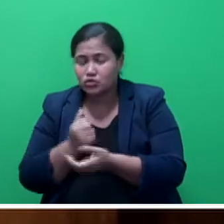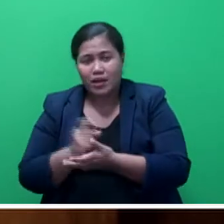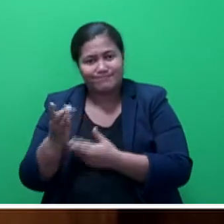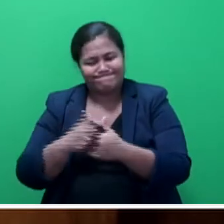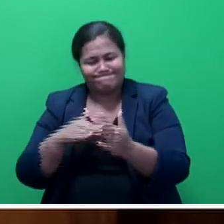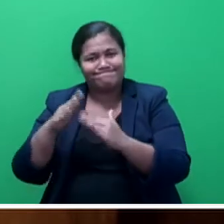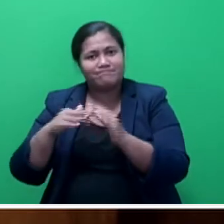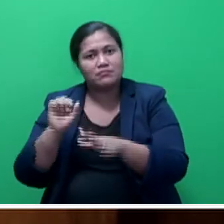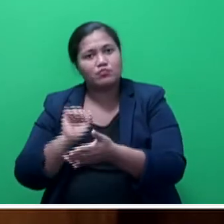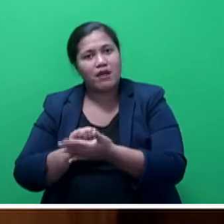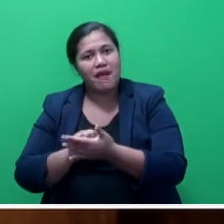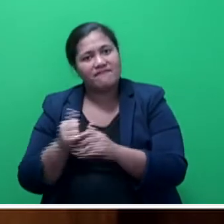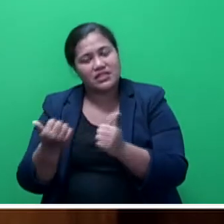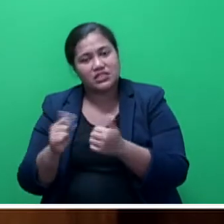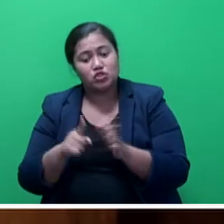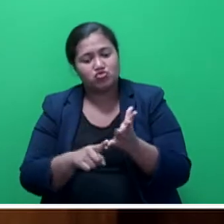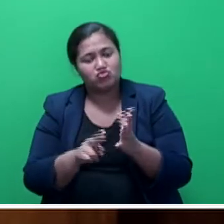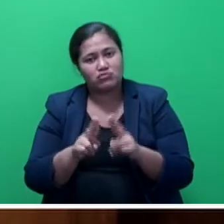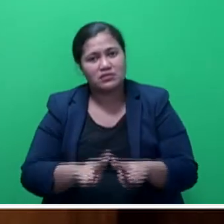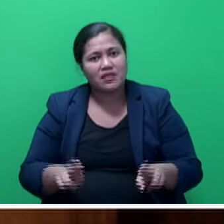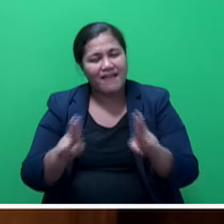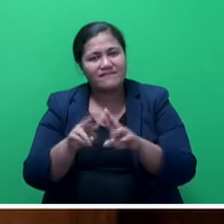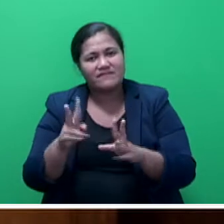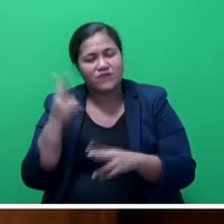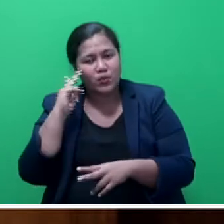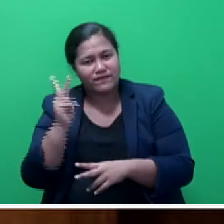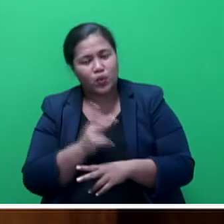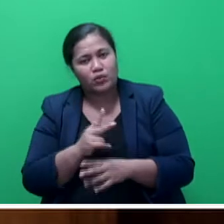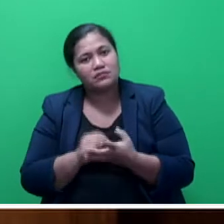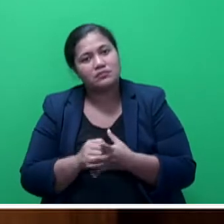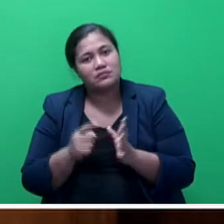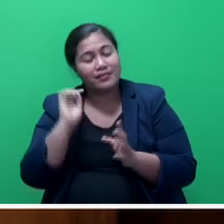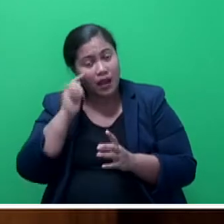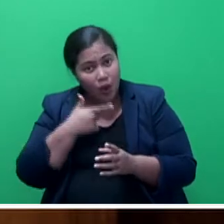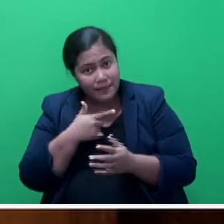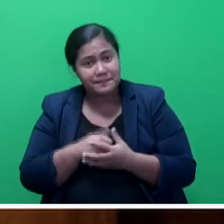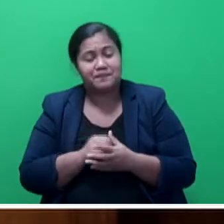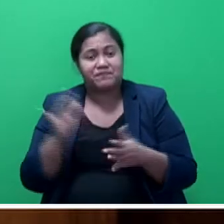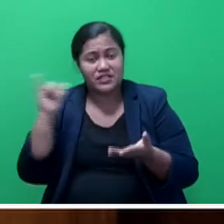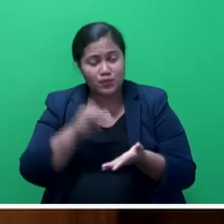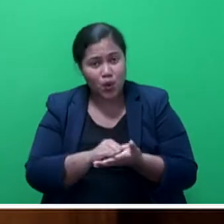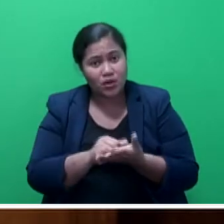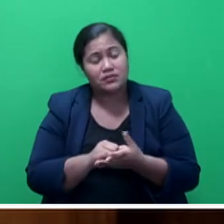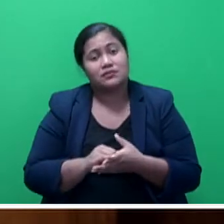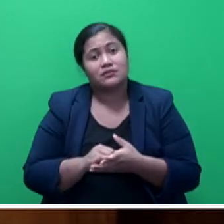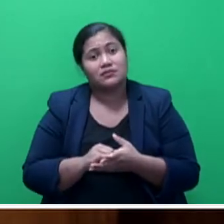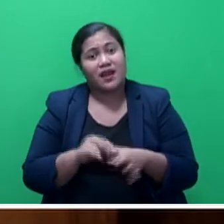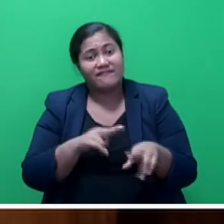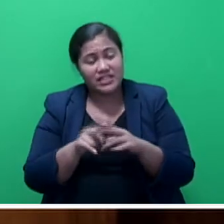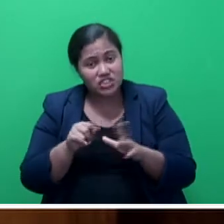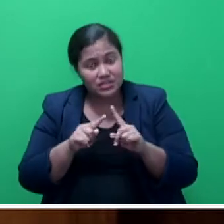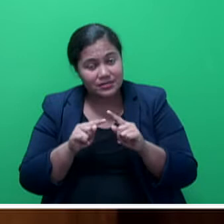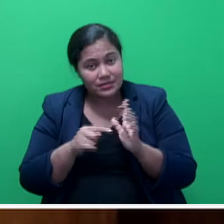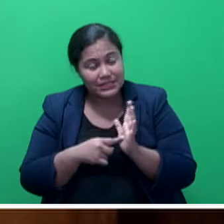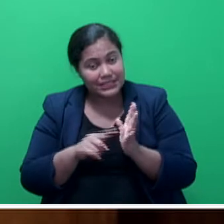completed, UNICEF, Vodafone Fiji Limited, Telecom Fiji, Fiji Ports Terminal Limited, Yada Vision, Fiji Teachers Union and